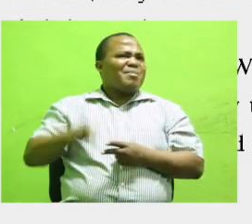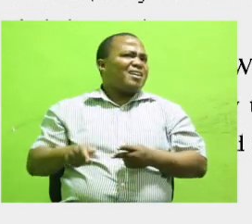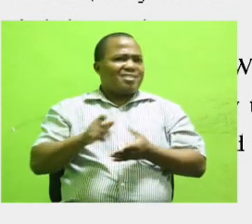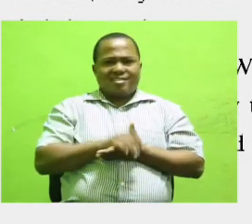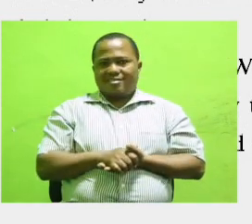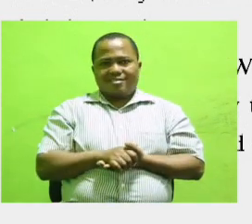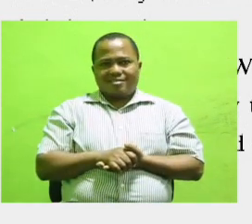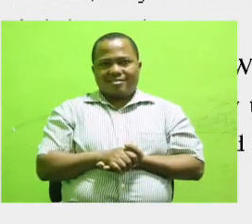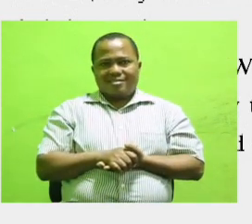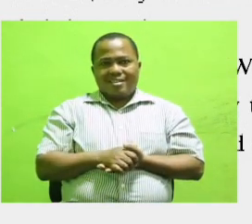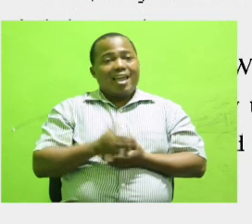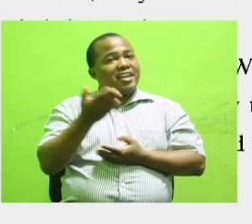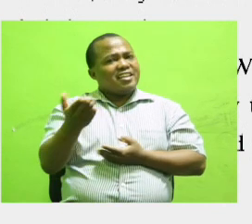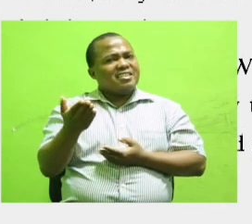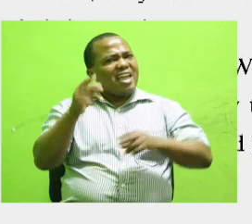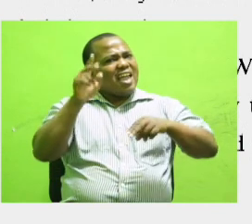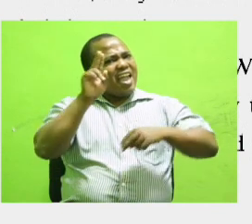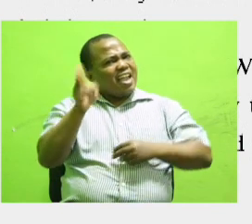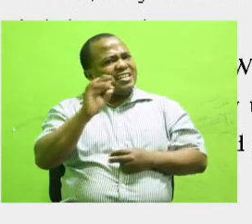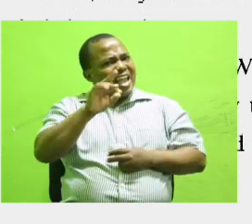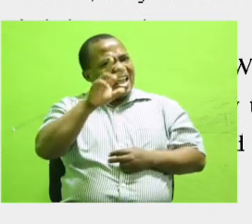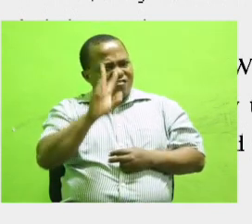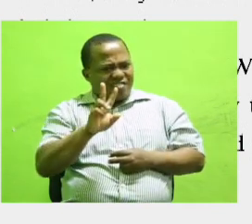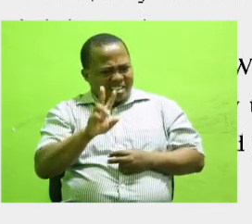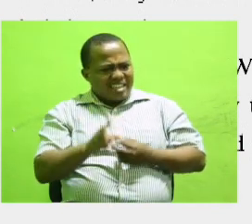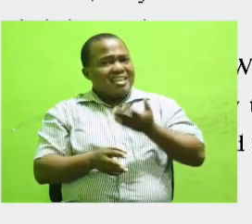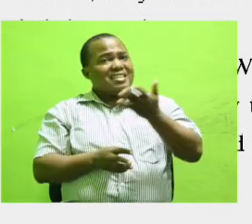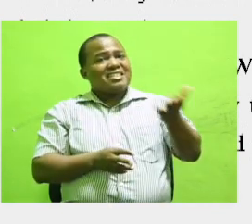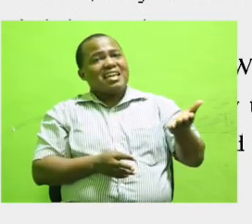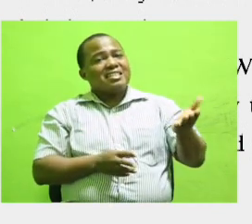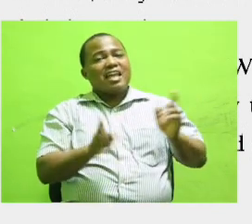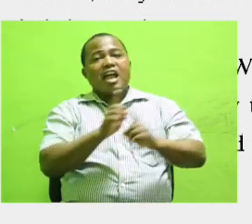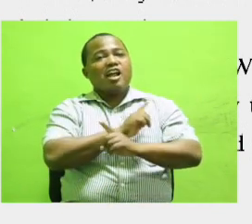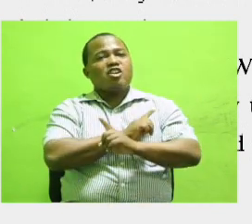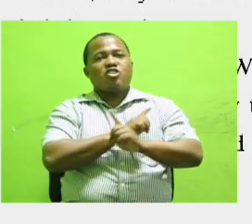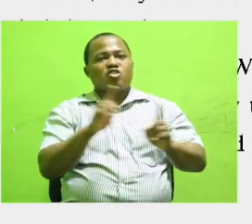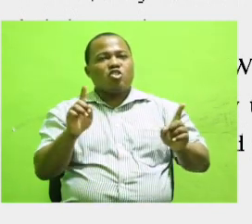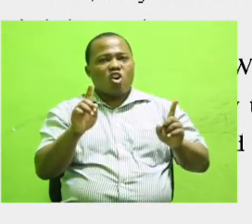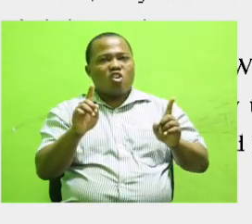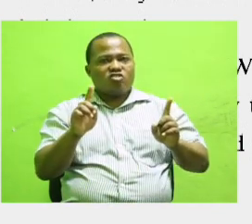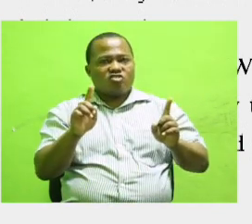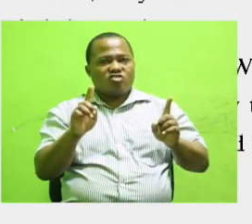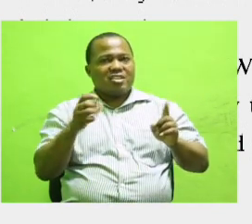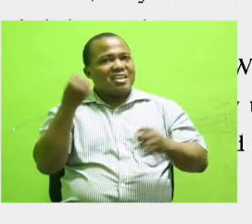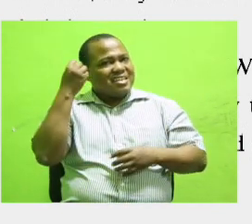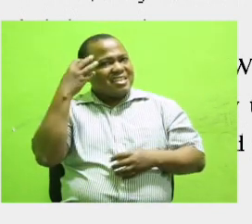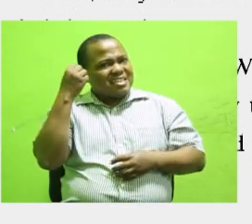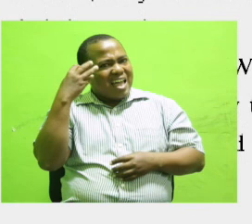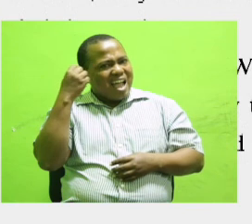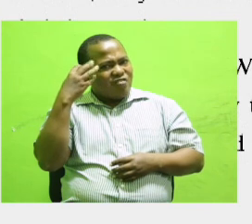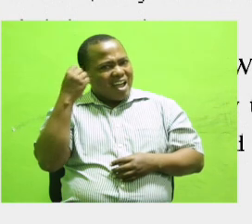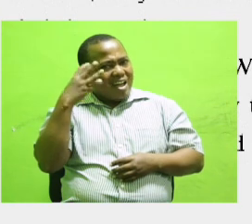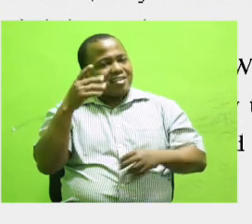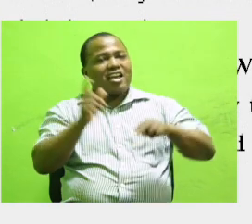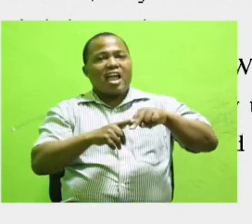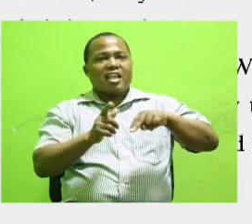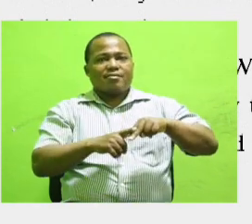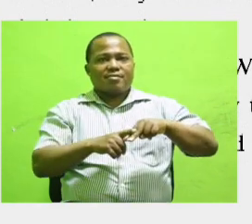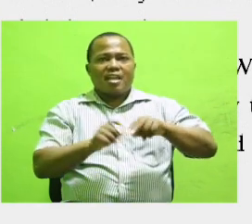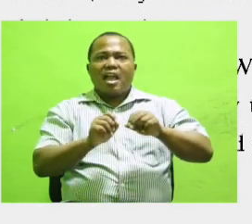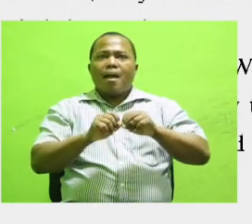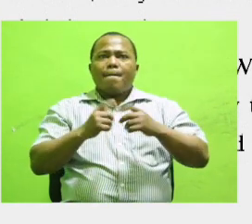it that they have HIV AIDS, be it that they are not suffering from HIV AIDS, but in